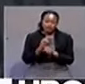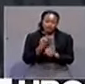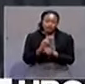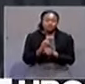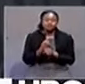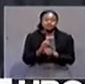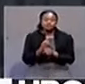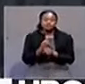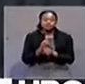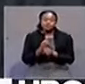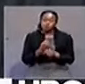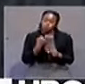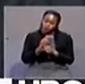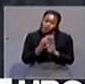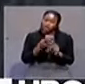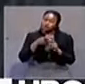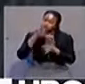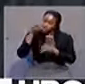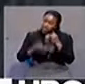to the last day of his life